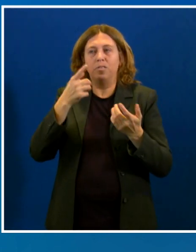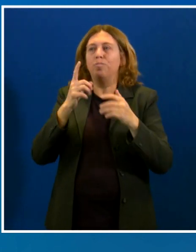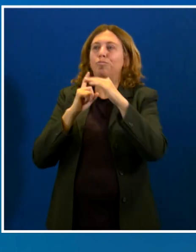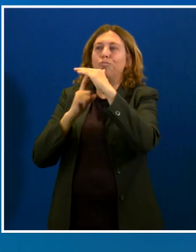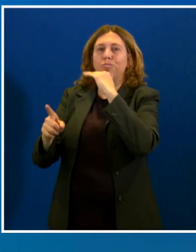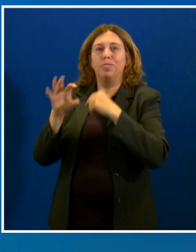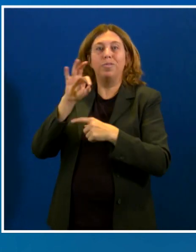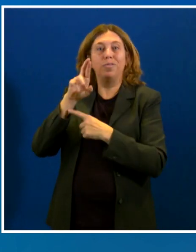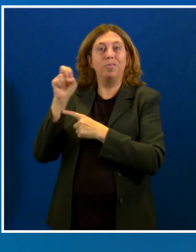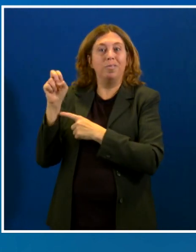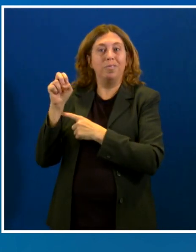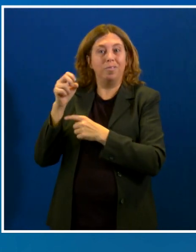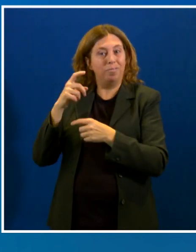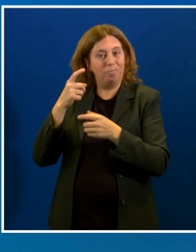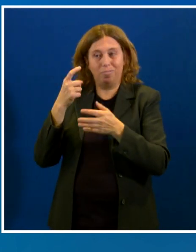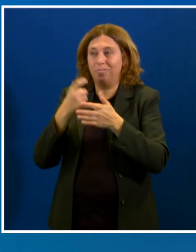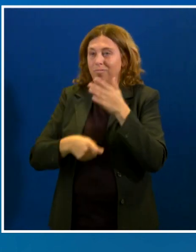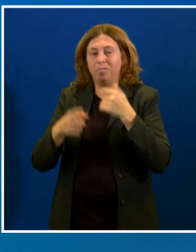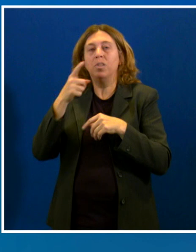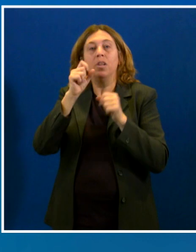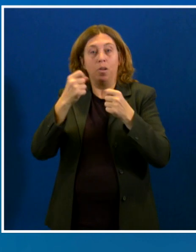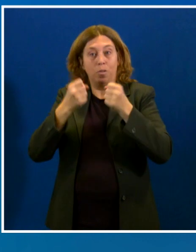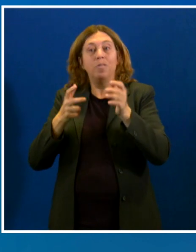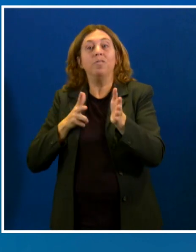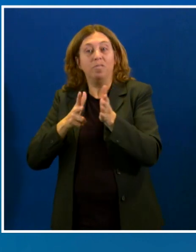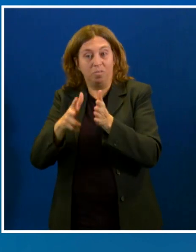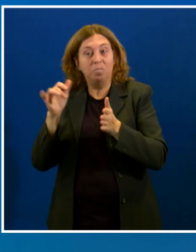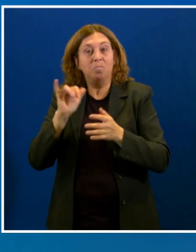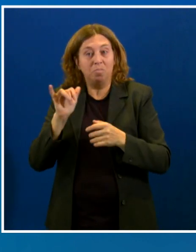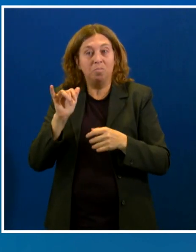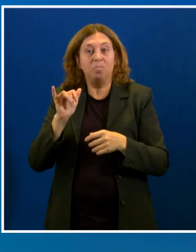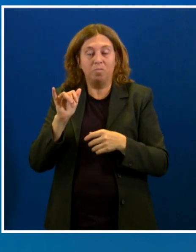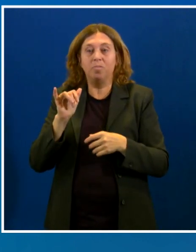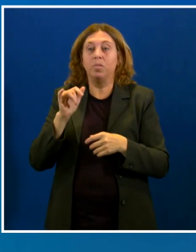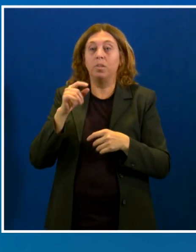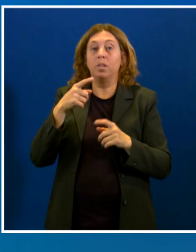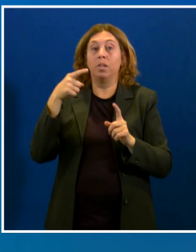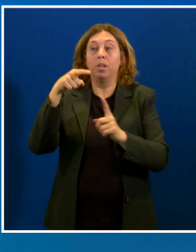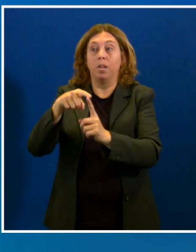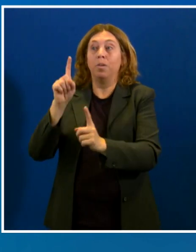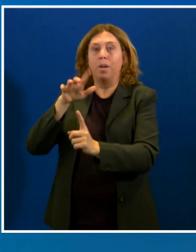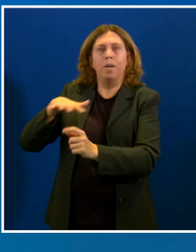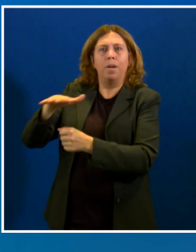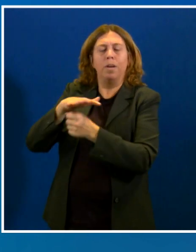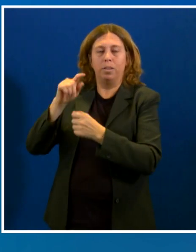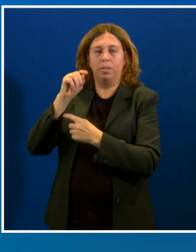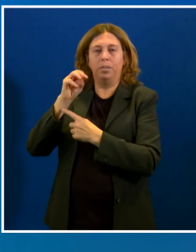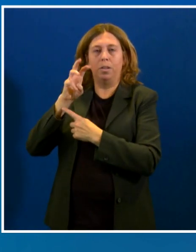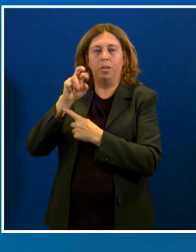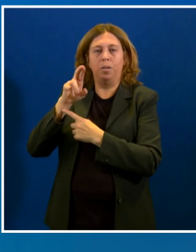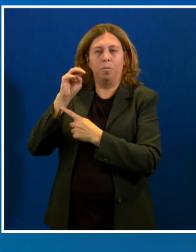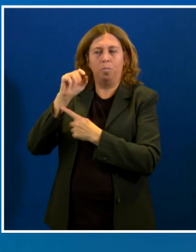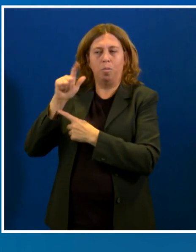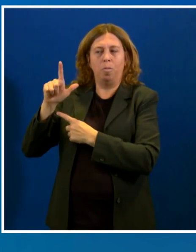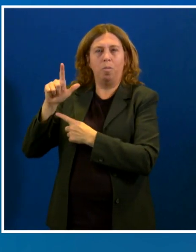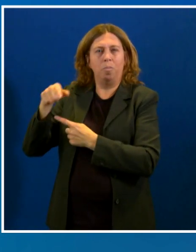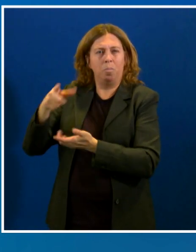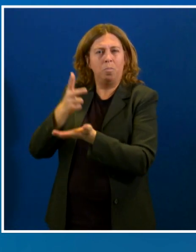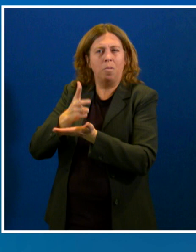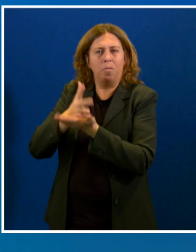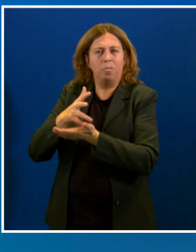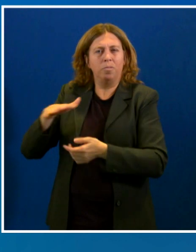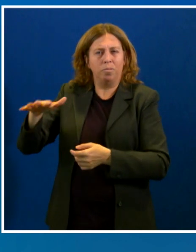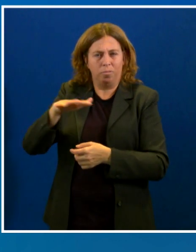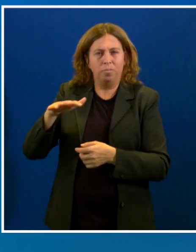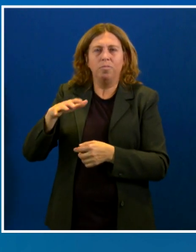drive-through testing site at Tower Mall parking lot, and that's expected to operate for several months. The Tower Mall